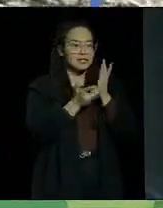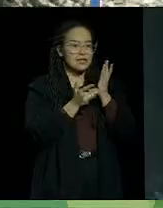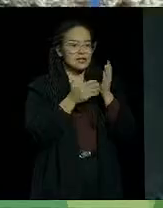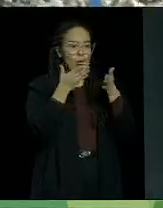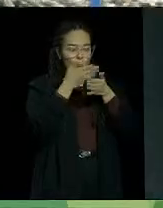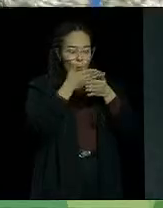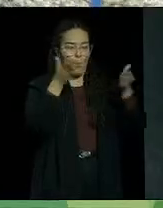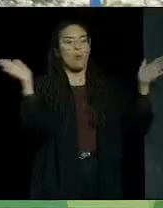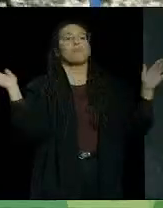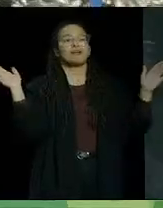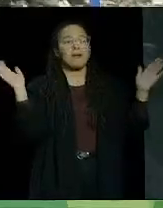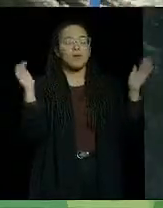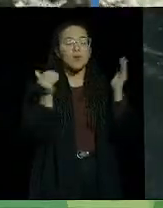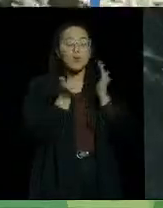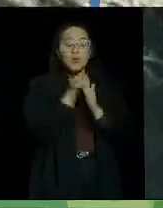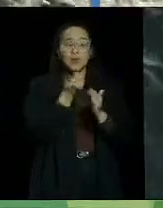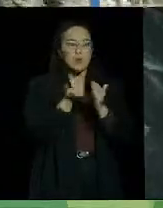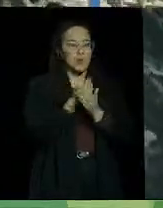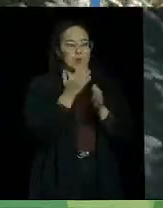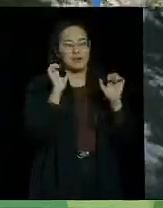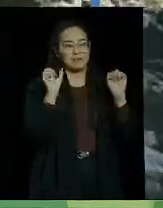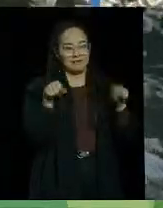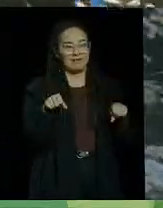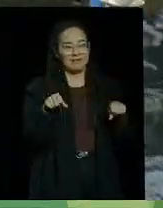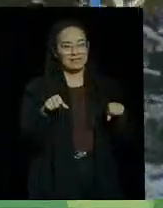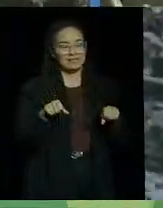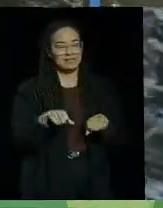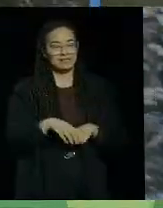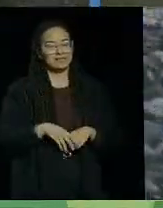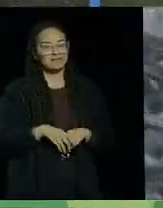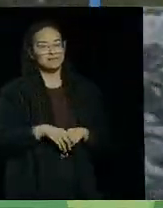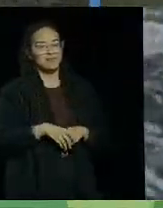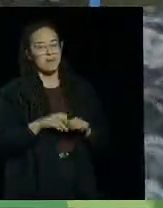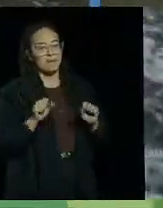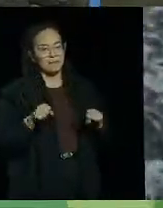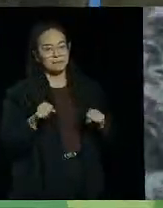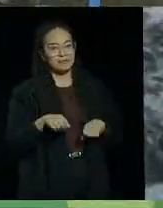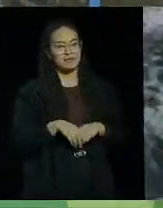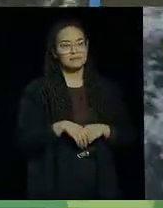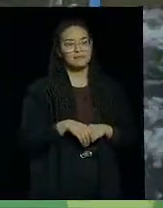opening up a vast new landscape of possibilities.